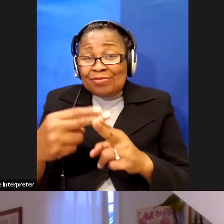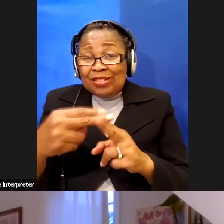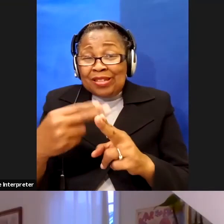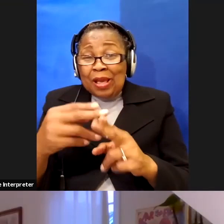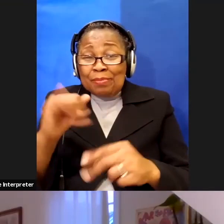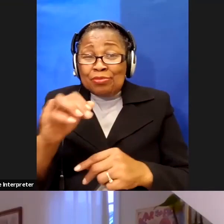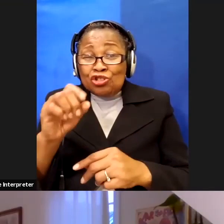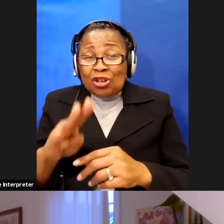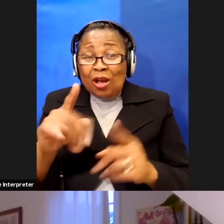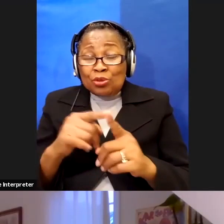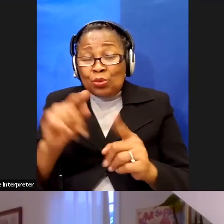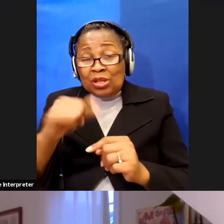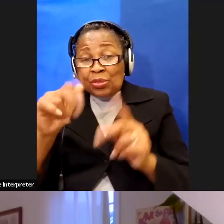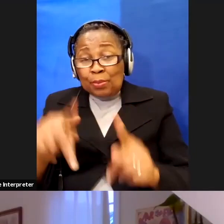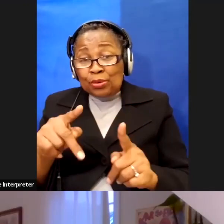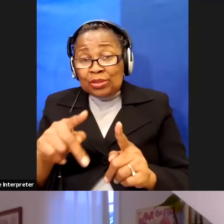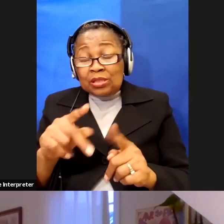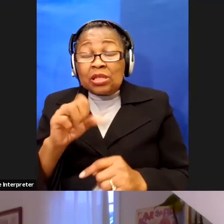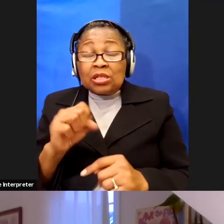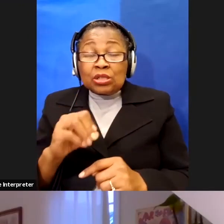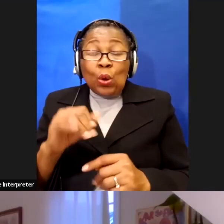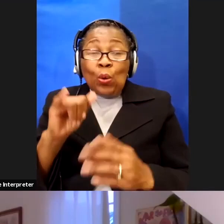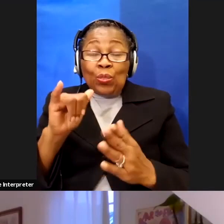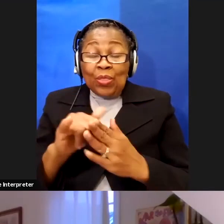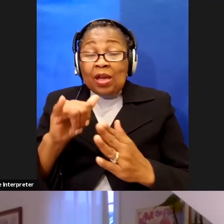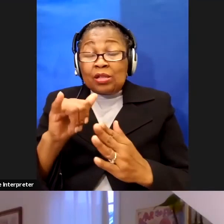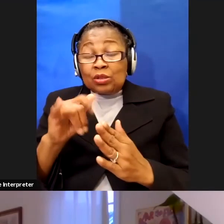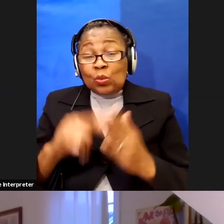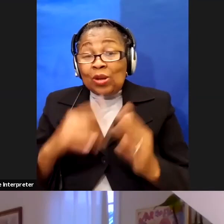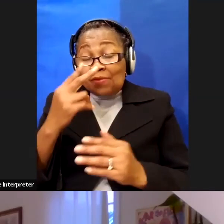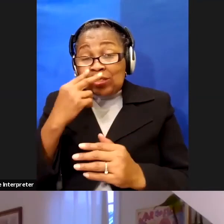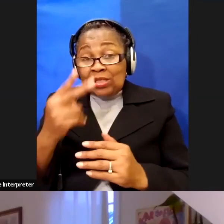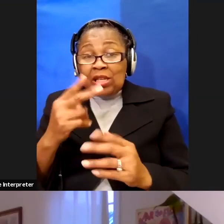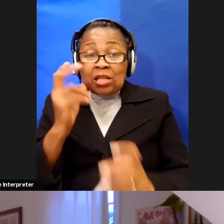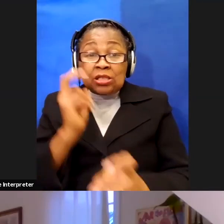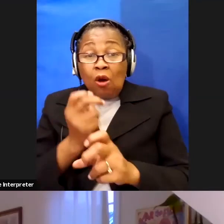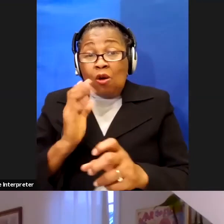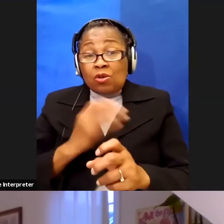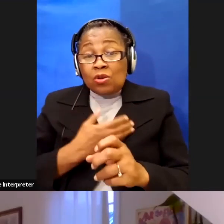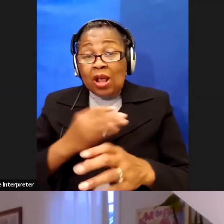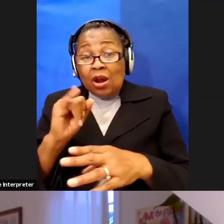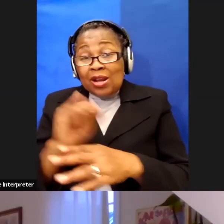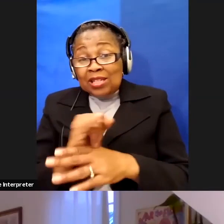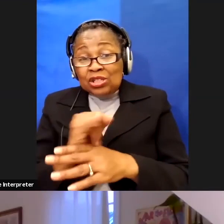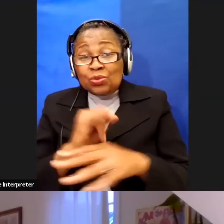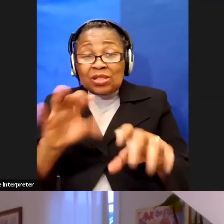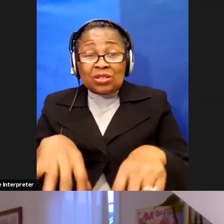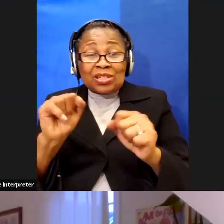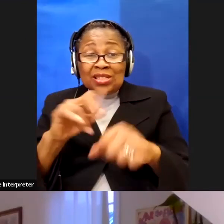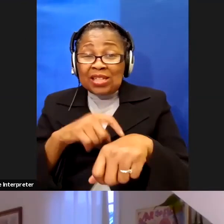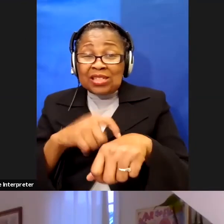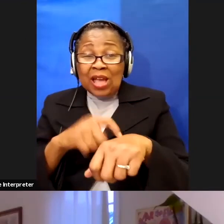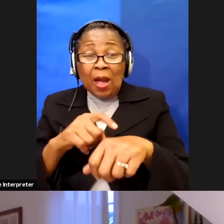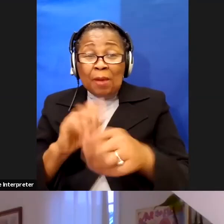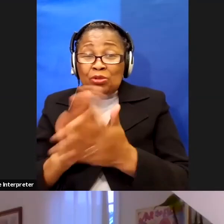So that's what I'm seeing is happening with COVID, is that it really is hard on our industry. It's going to take us a while to recover, but I really,